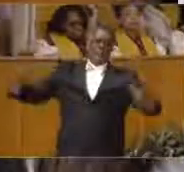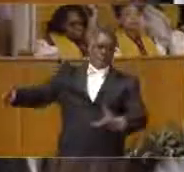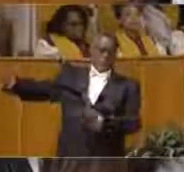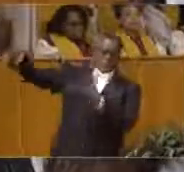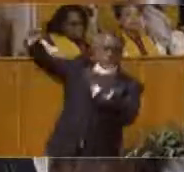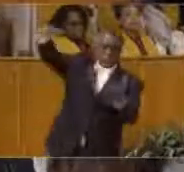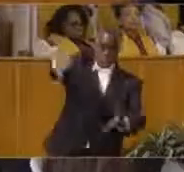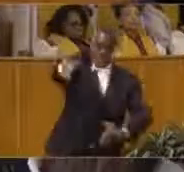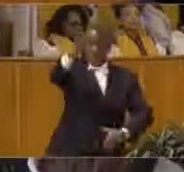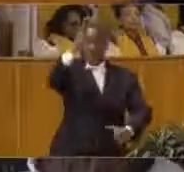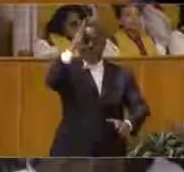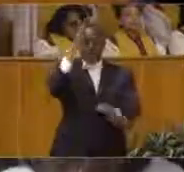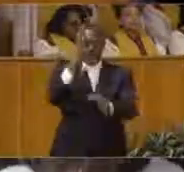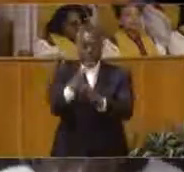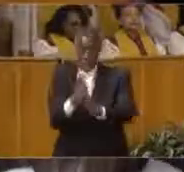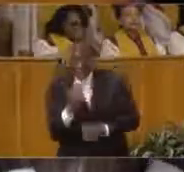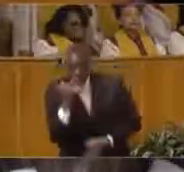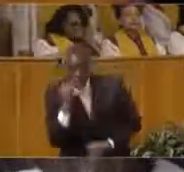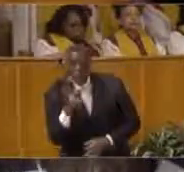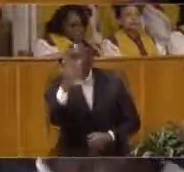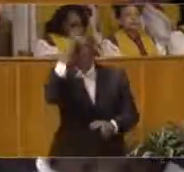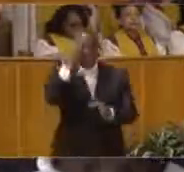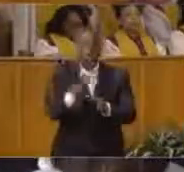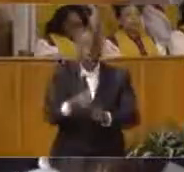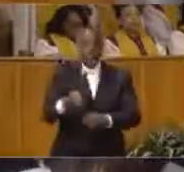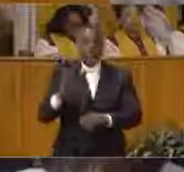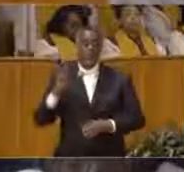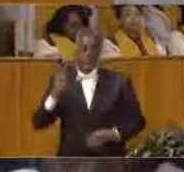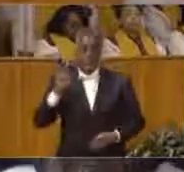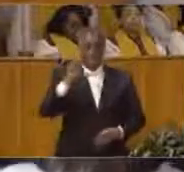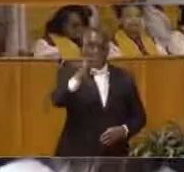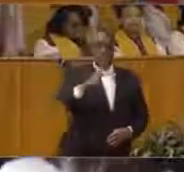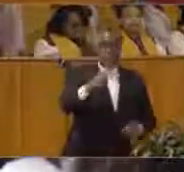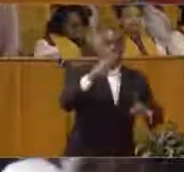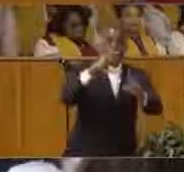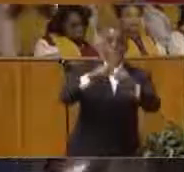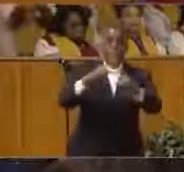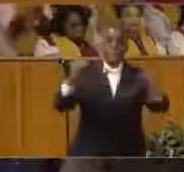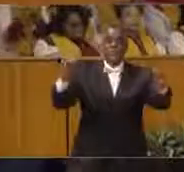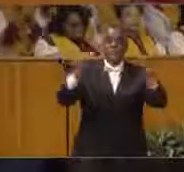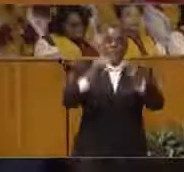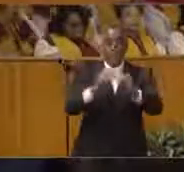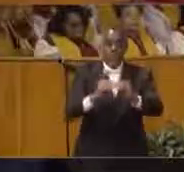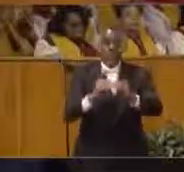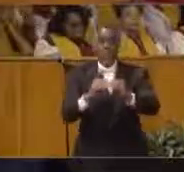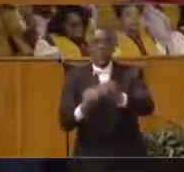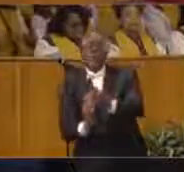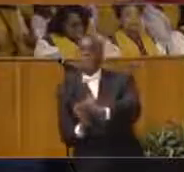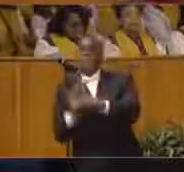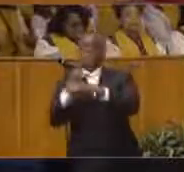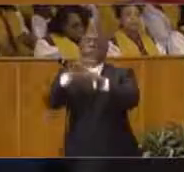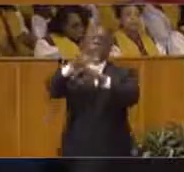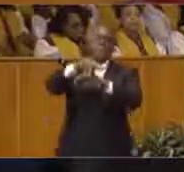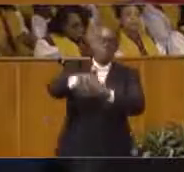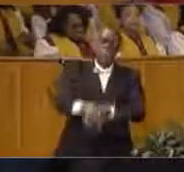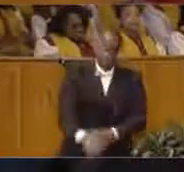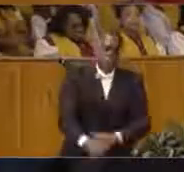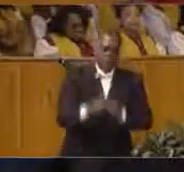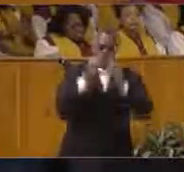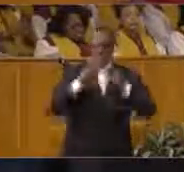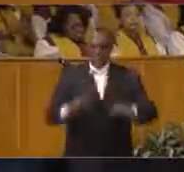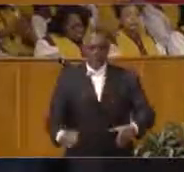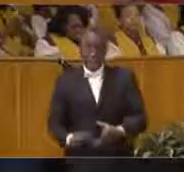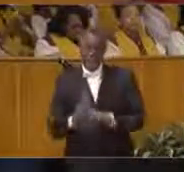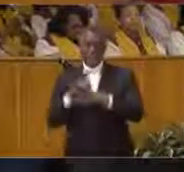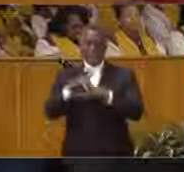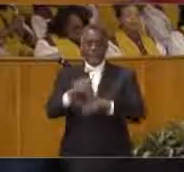When you're faithful, it comes back and some and causes you to overflow as long as you